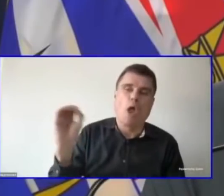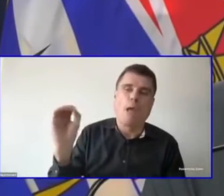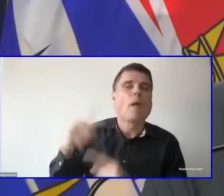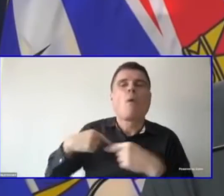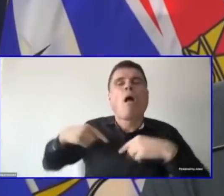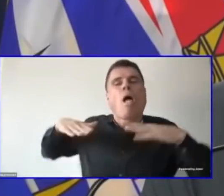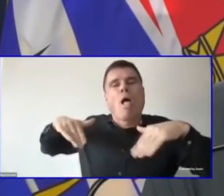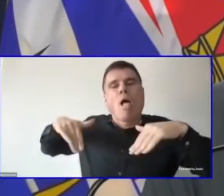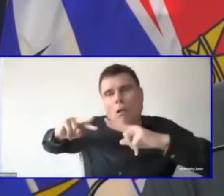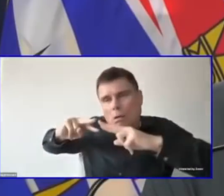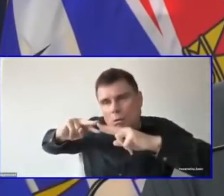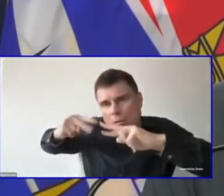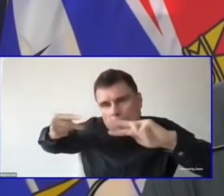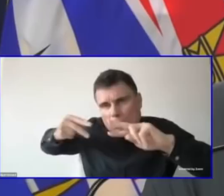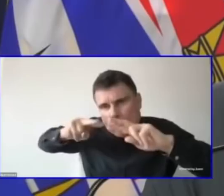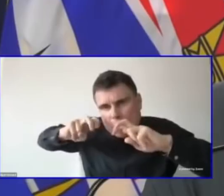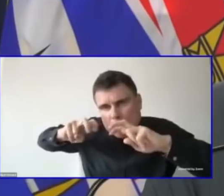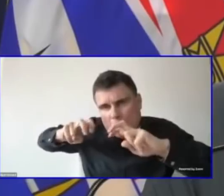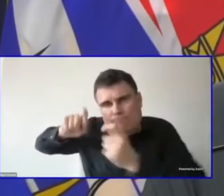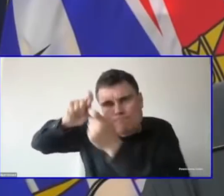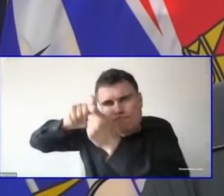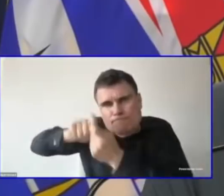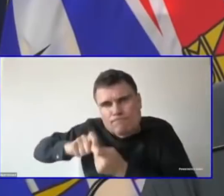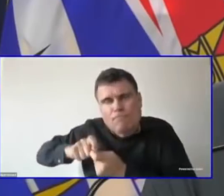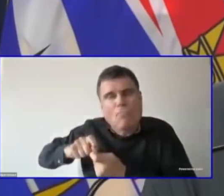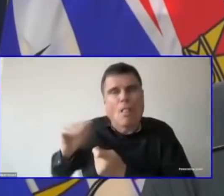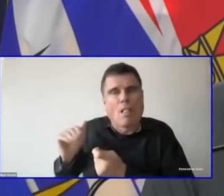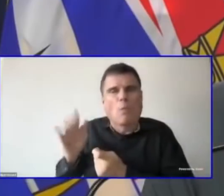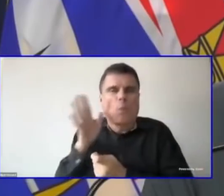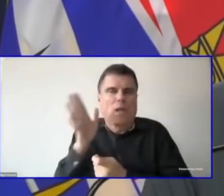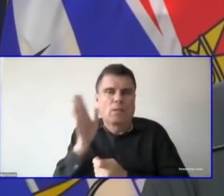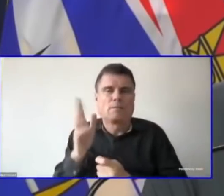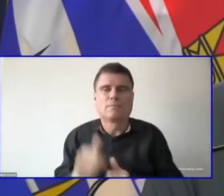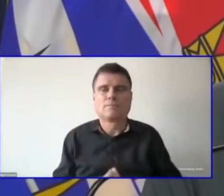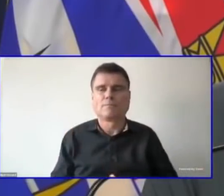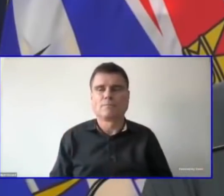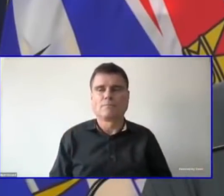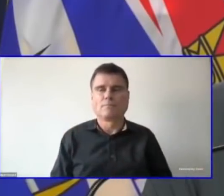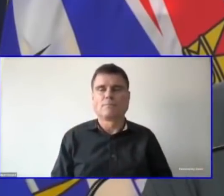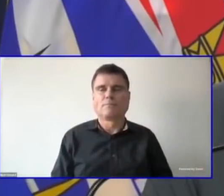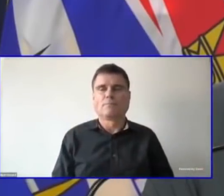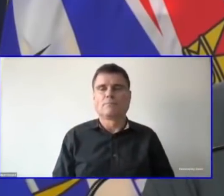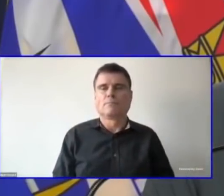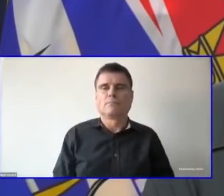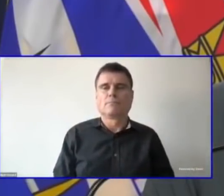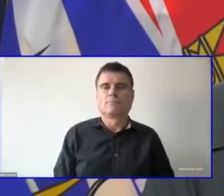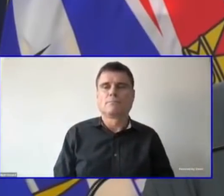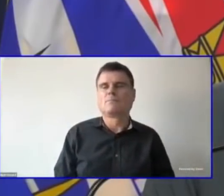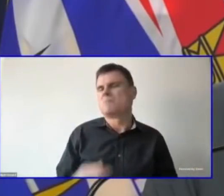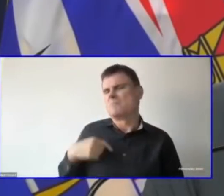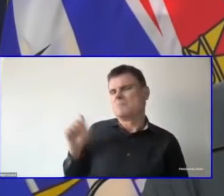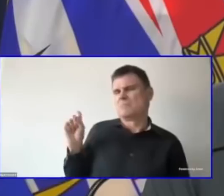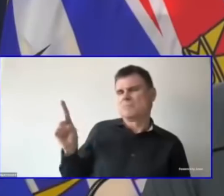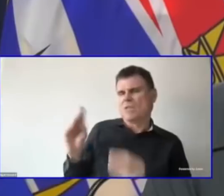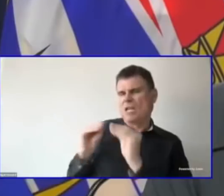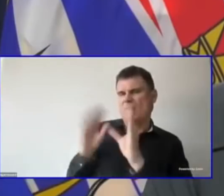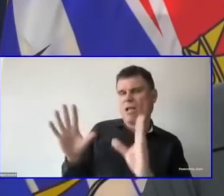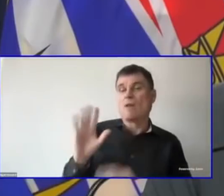Yes, we're trying to get some clarification on the rules for in-home visiting, and you said 10